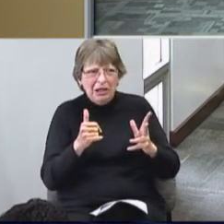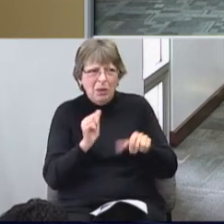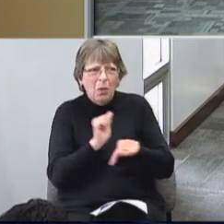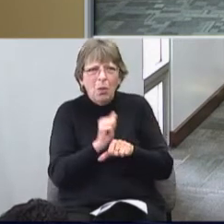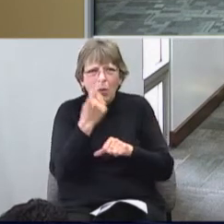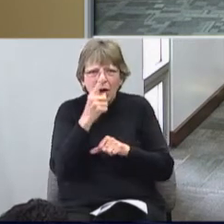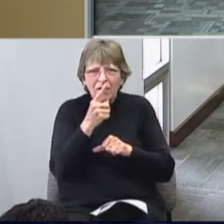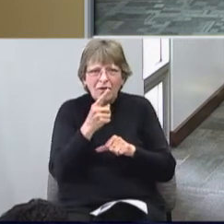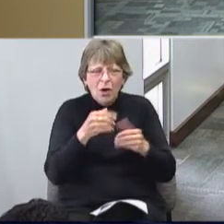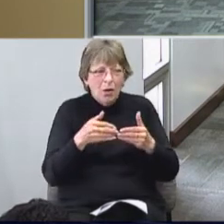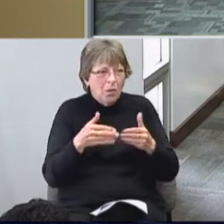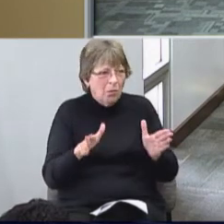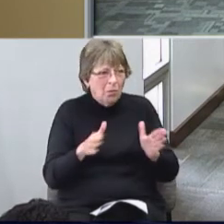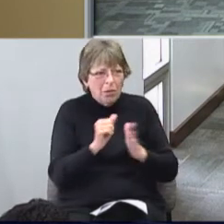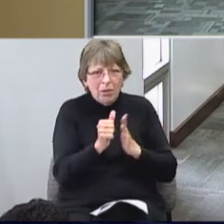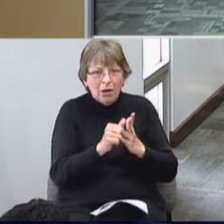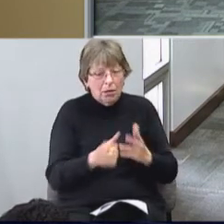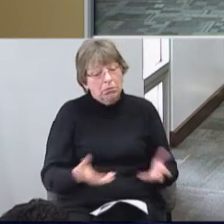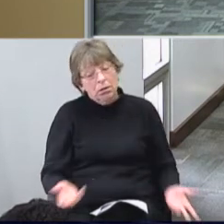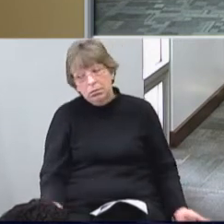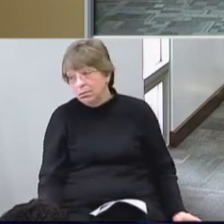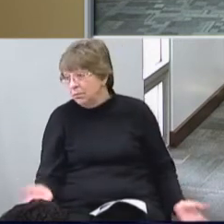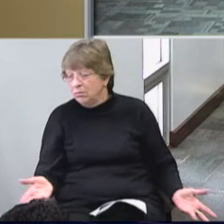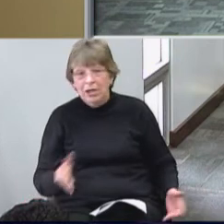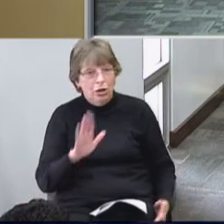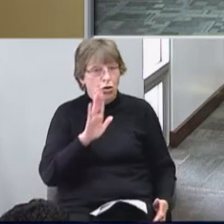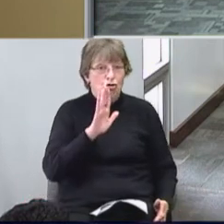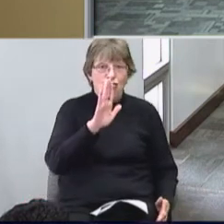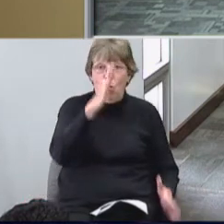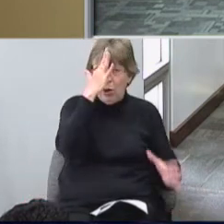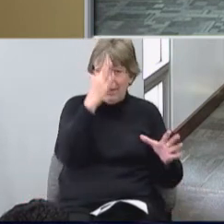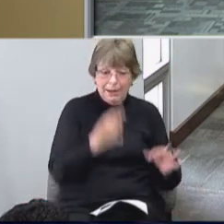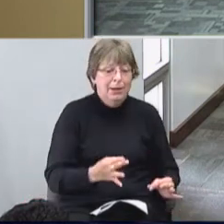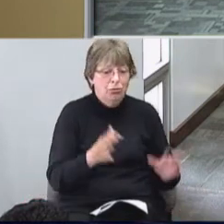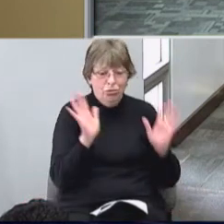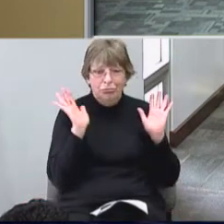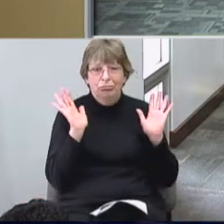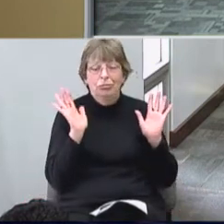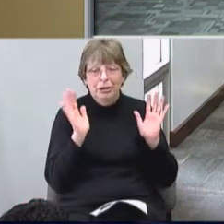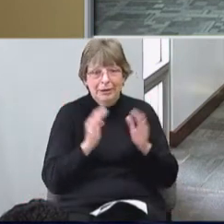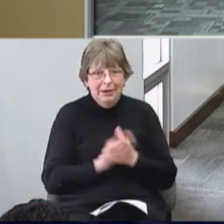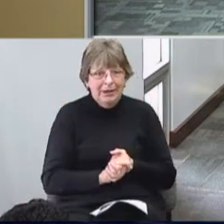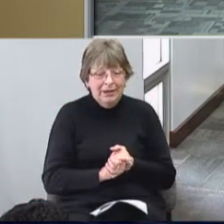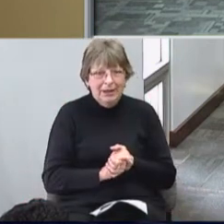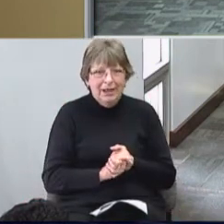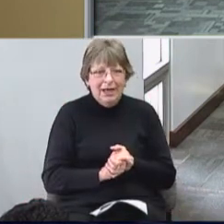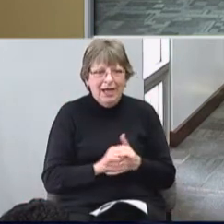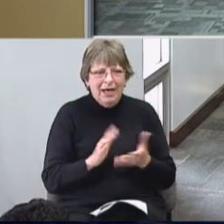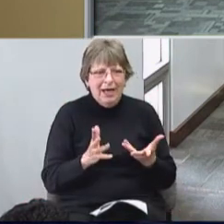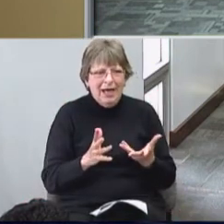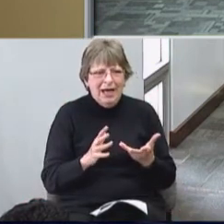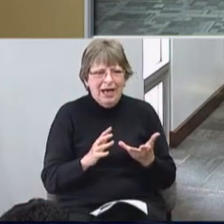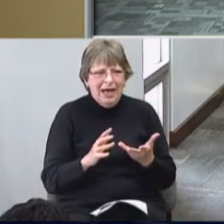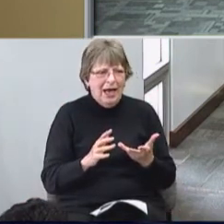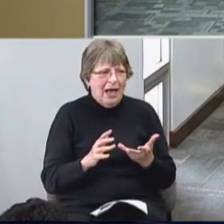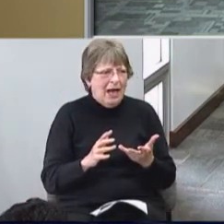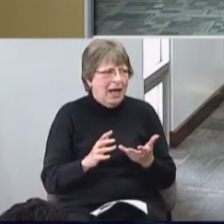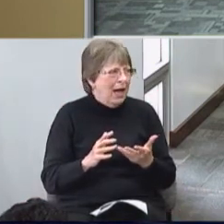It's your ordinance. Okay. Okay. You mentioned there are 400 some